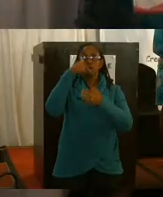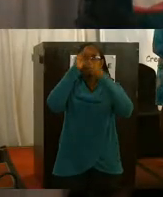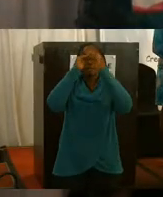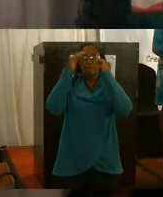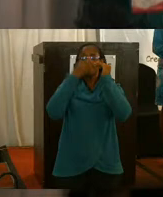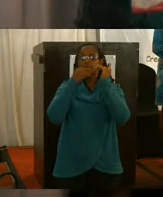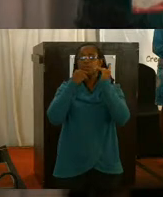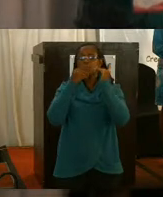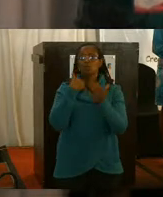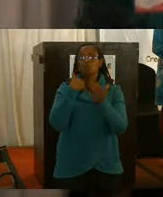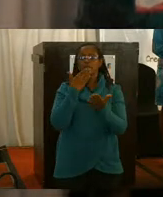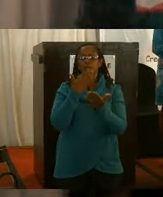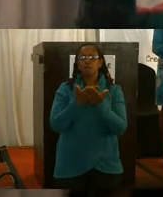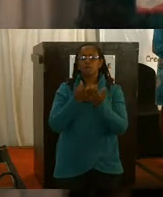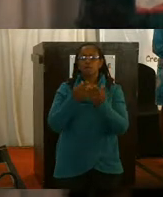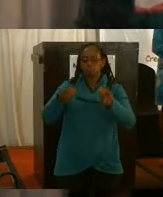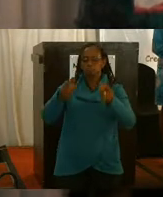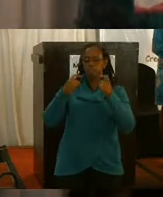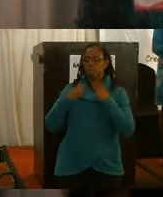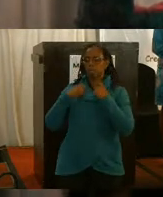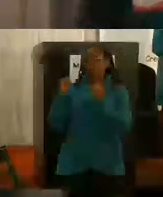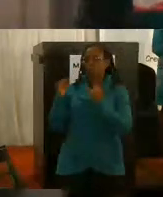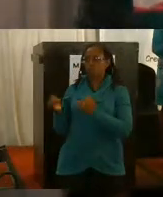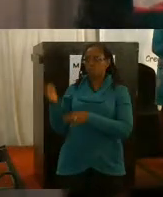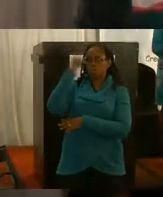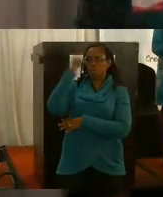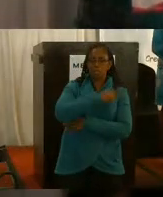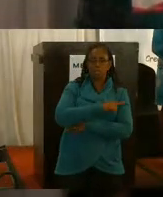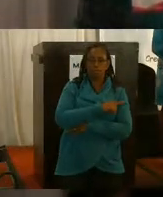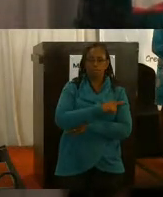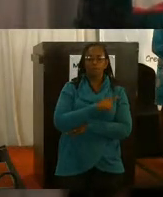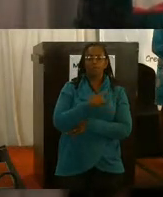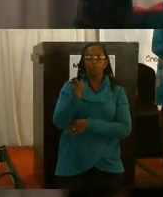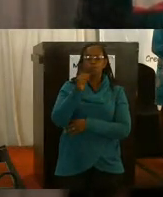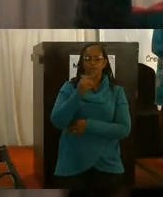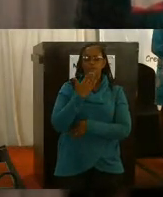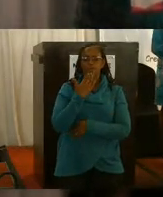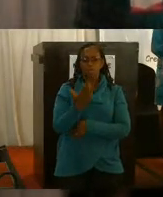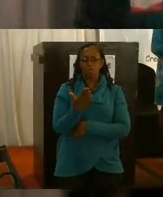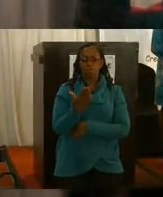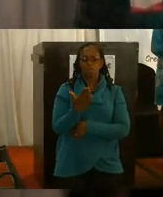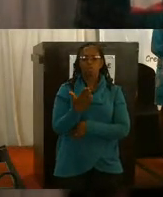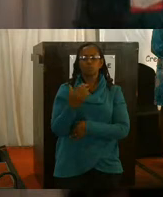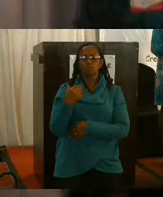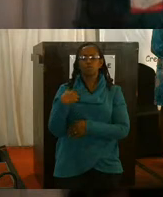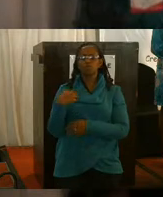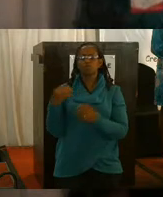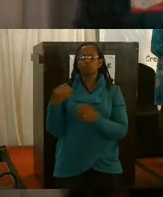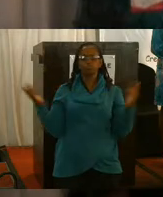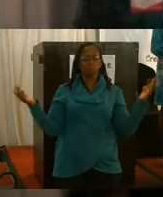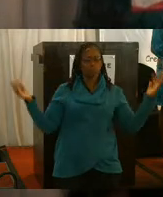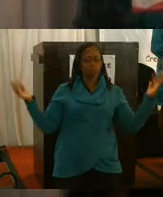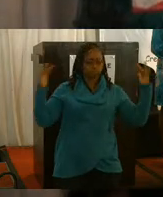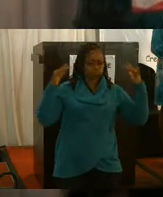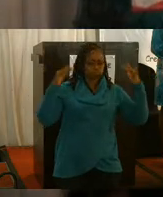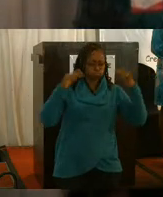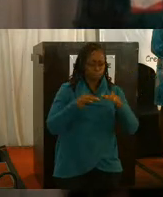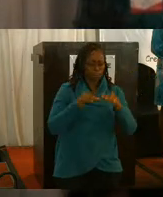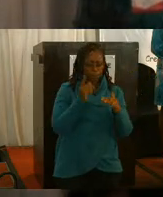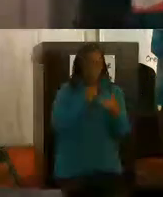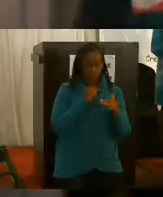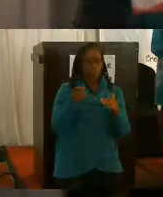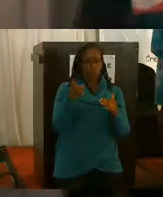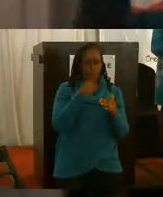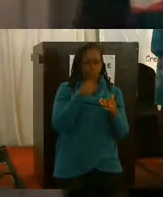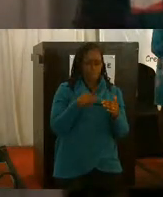you for the gift of this day we thank you for putting us in this convene so that we set all the